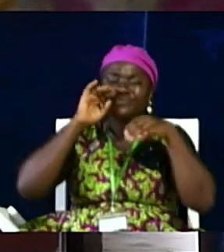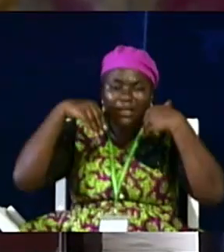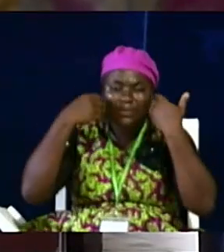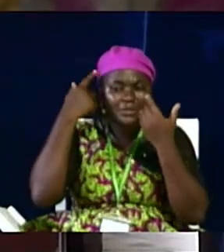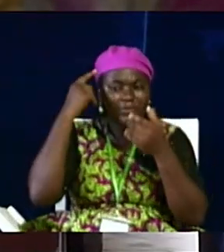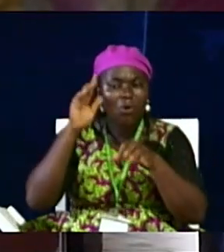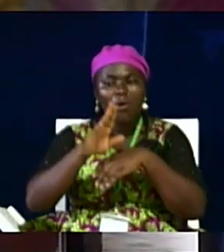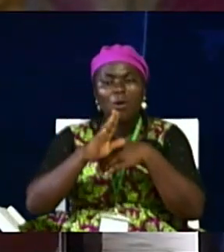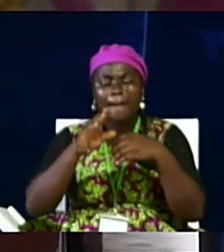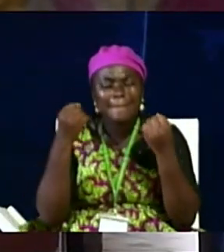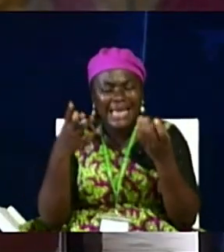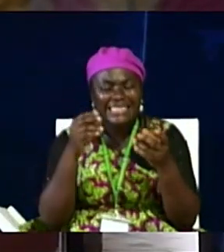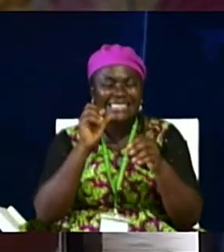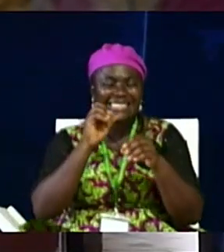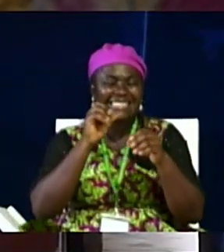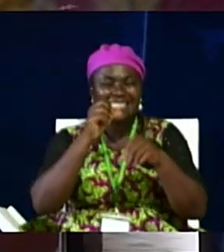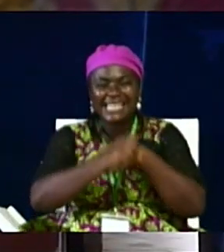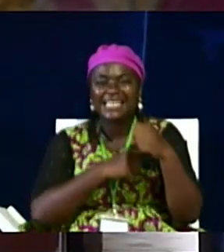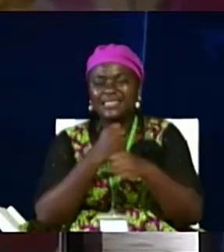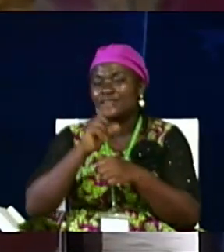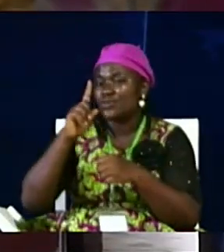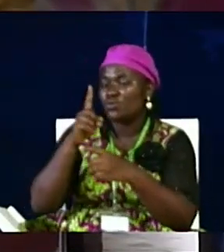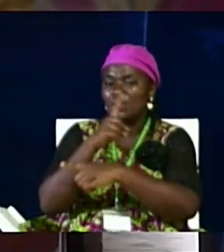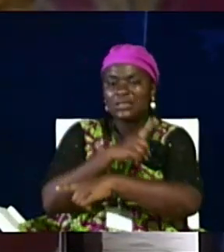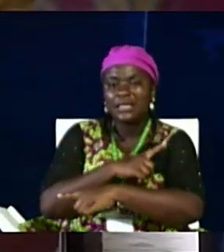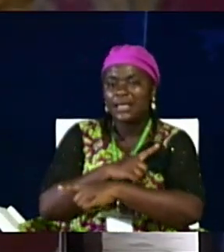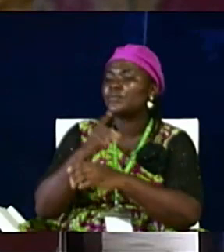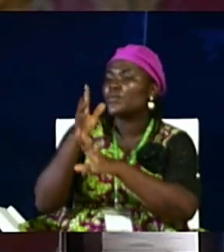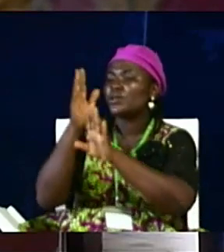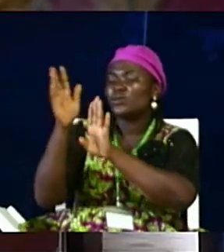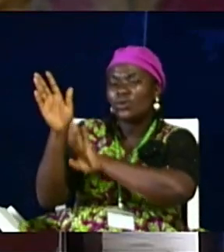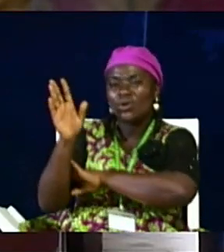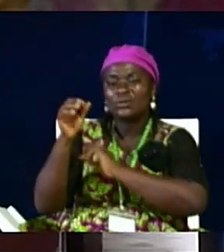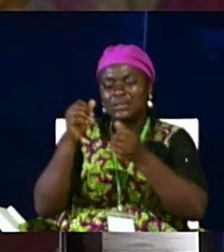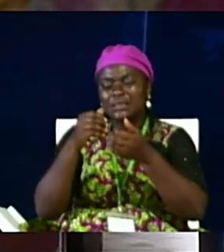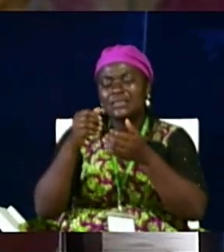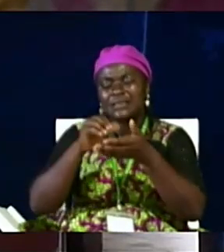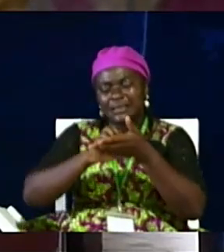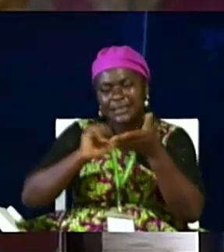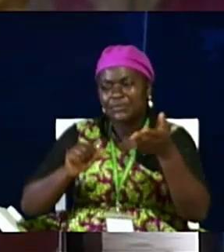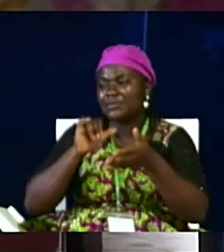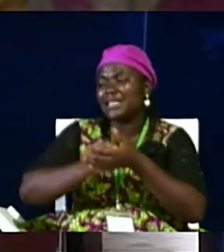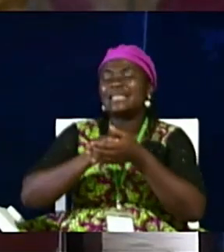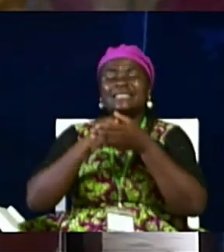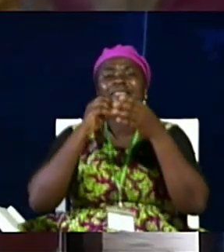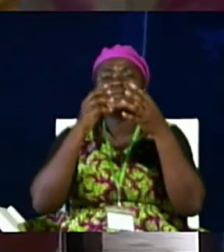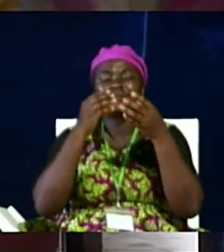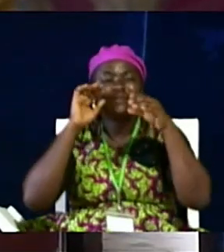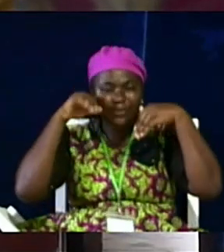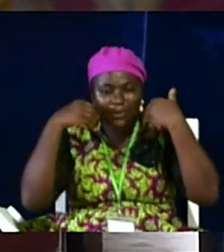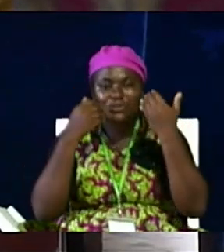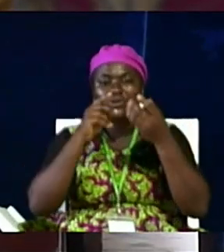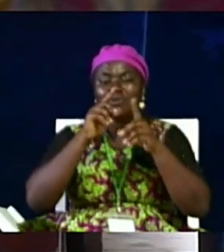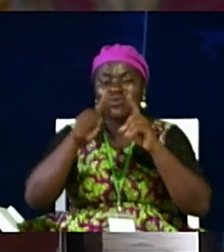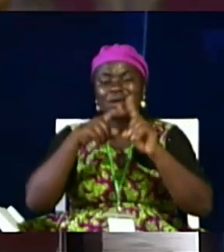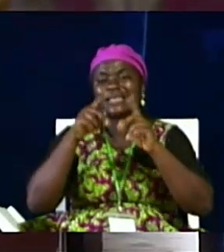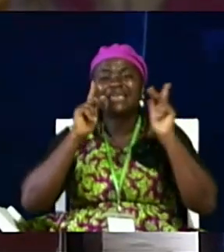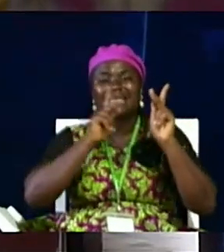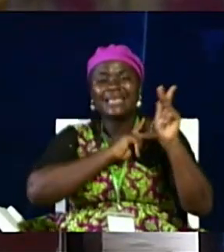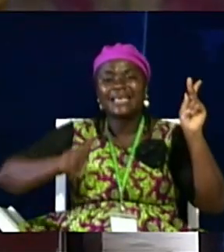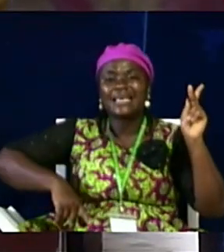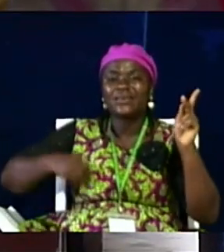One day, God removed that reproach when the King of Kings himself stood still. When the King of Kings says,